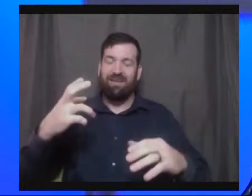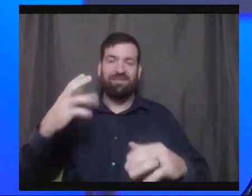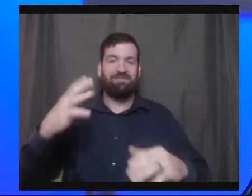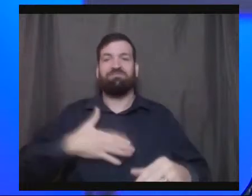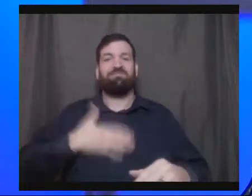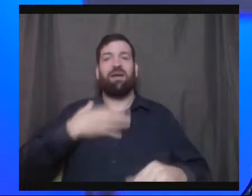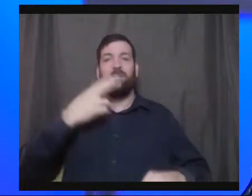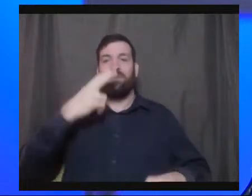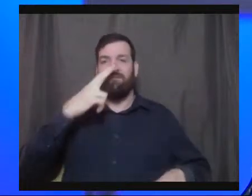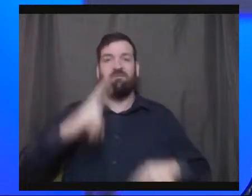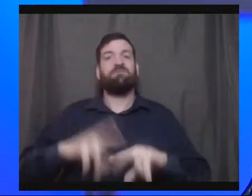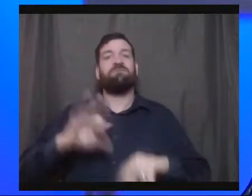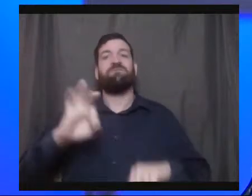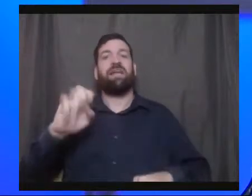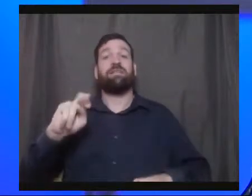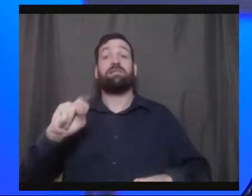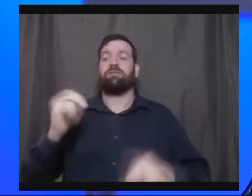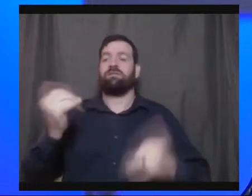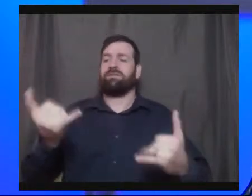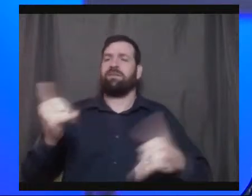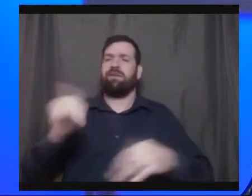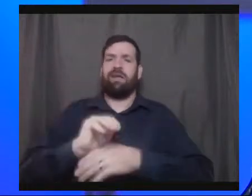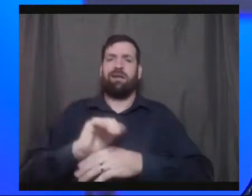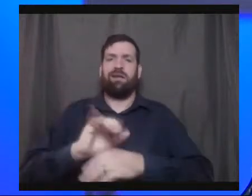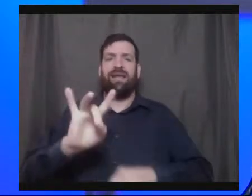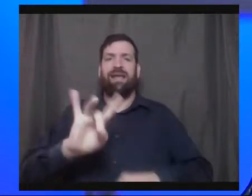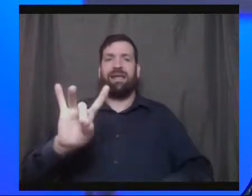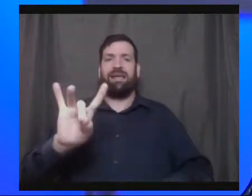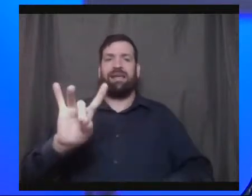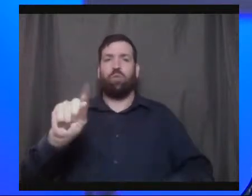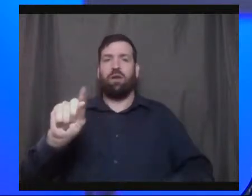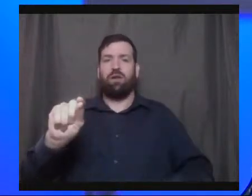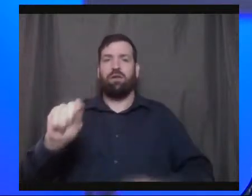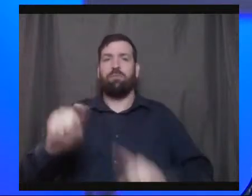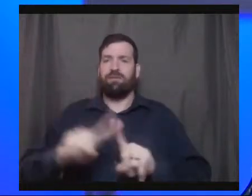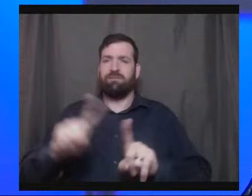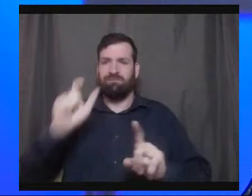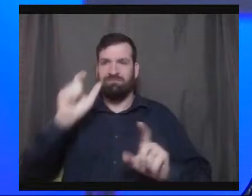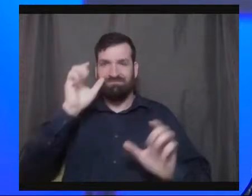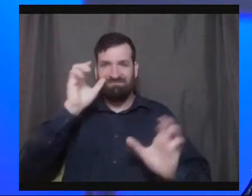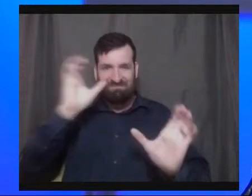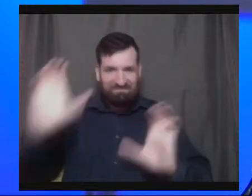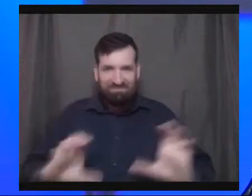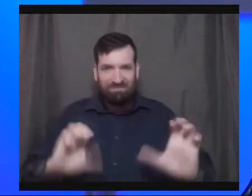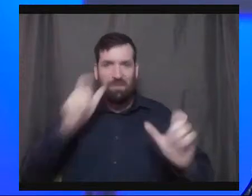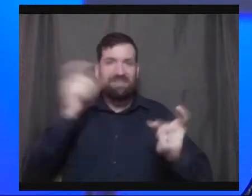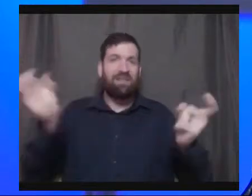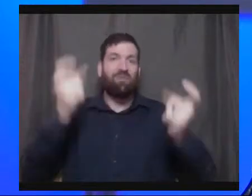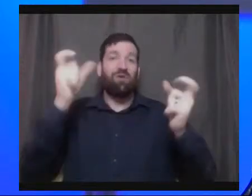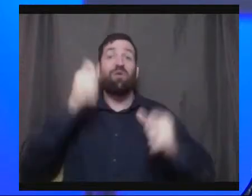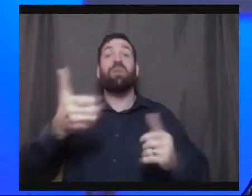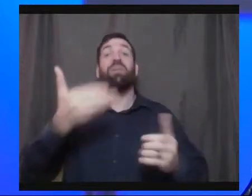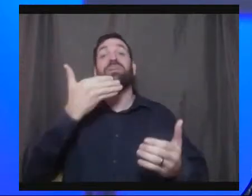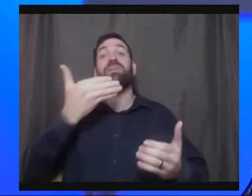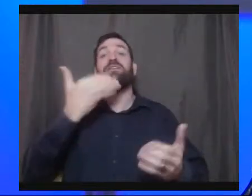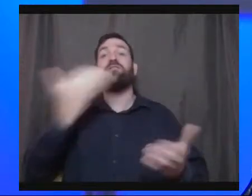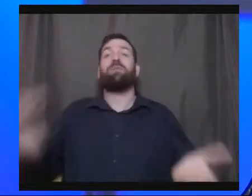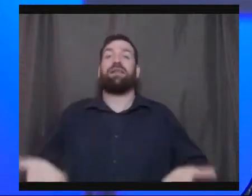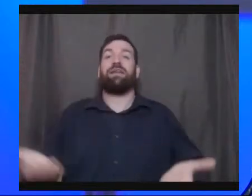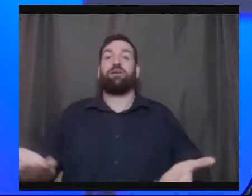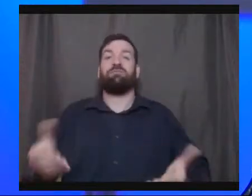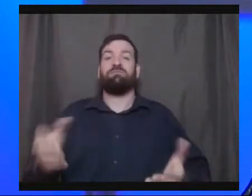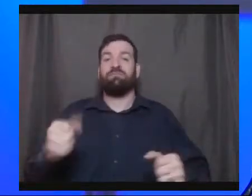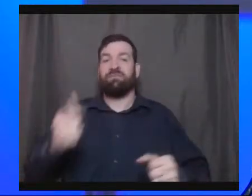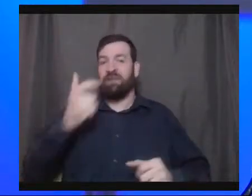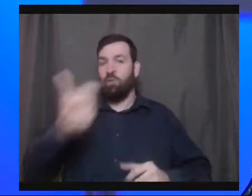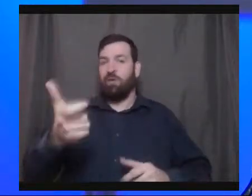at 8:20, kind of a late game, but you can hang, stay up late and watch it, and we'll be celebrating tomorrow. Thank you so much for being with us today. You can catch our show anytime